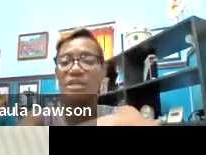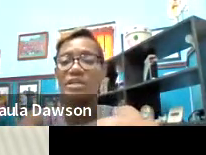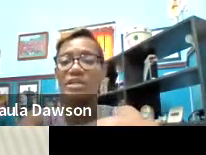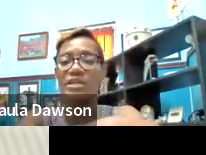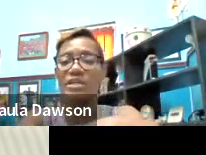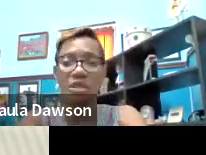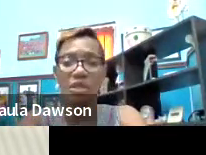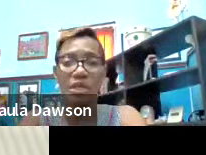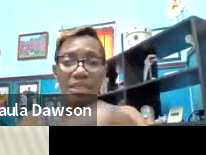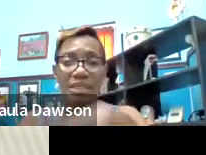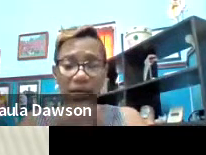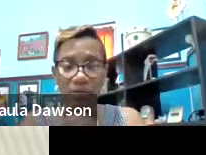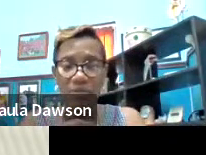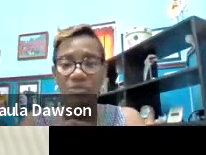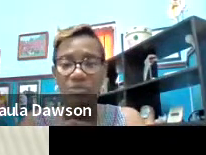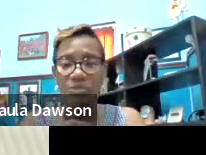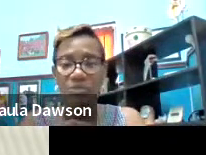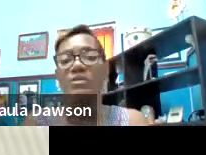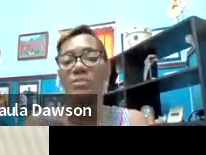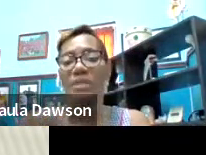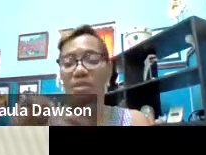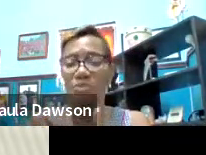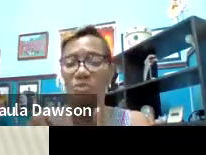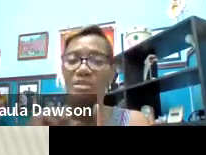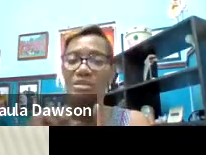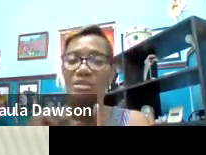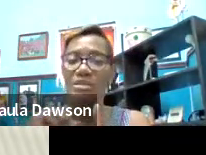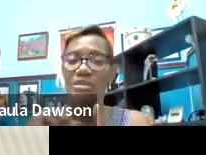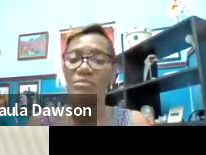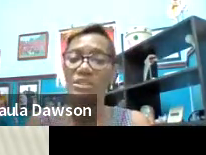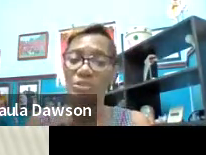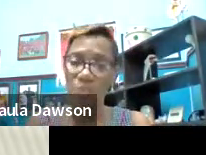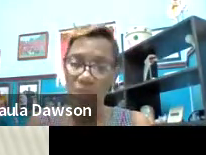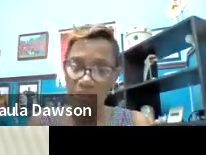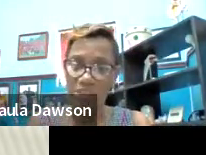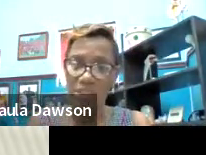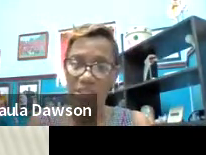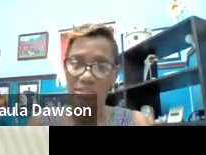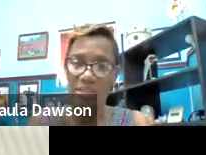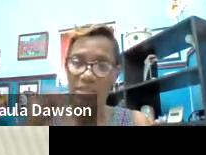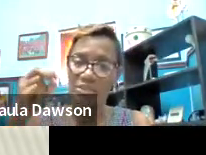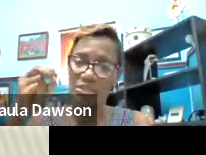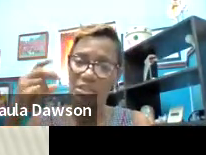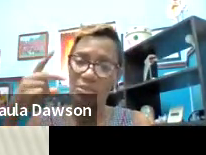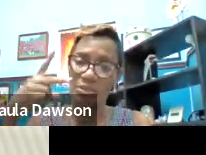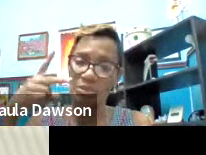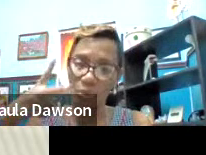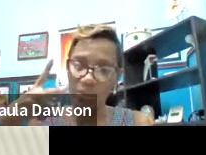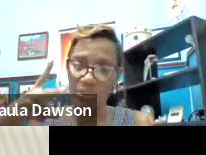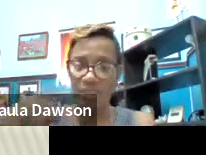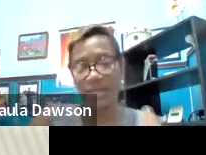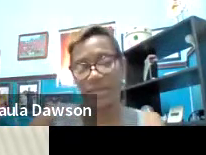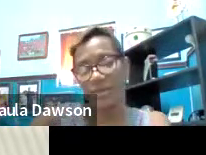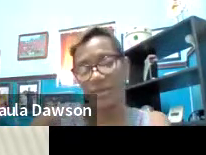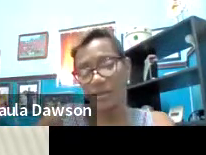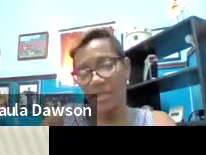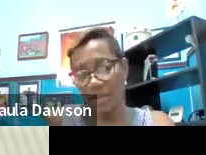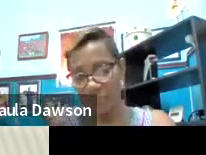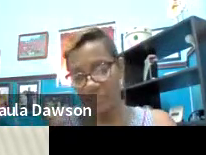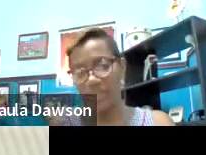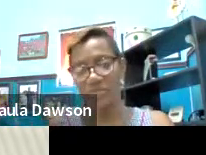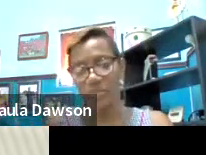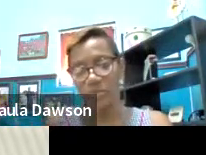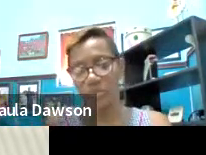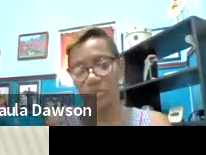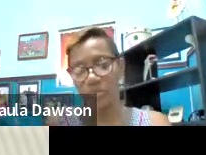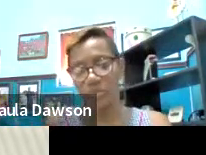carry the child in front. Now, she said, because we injected between the child's leg, she's able to open the leg, lap